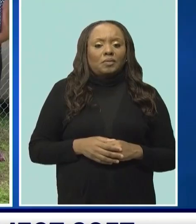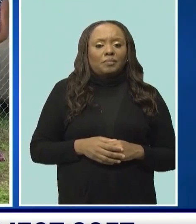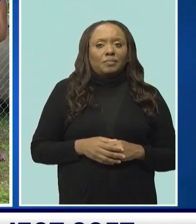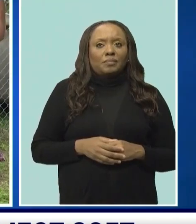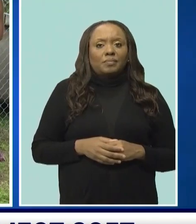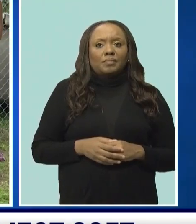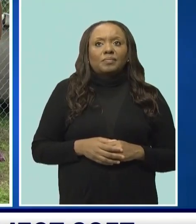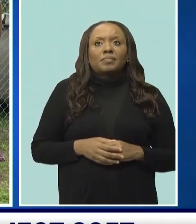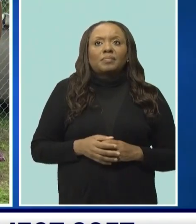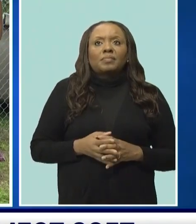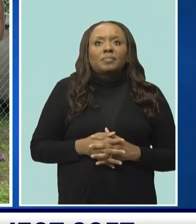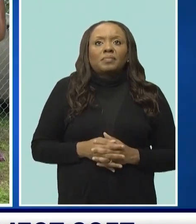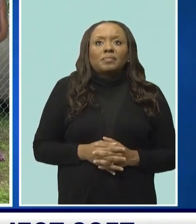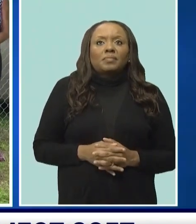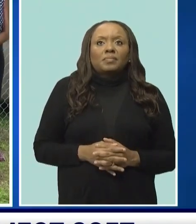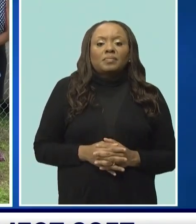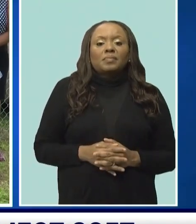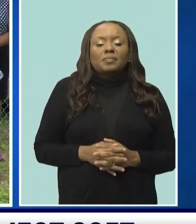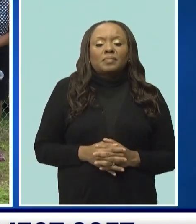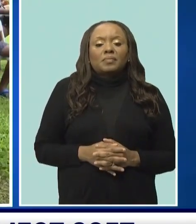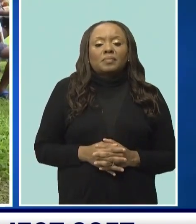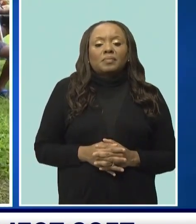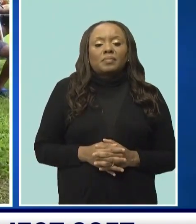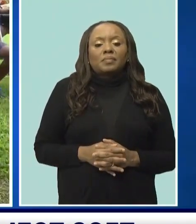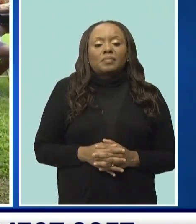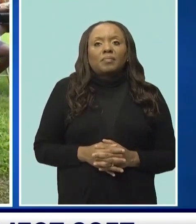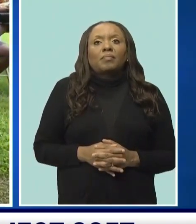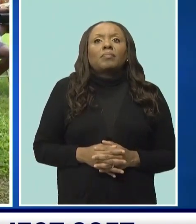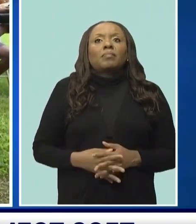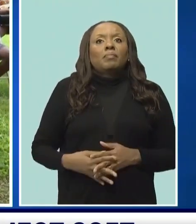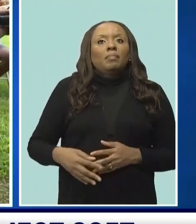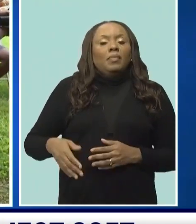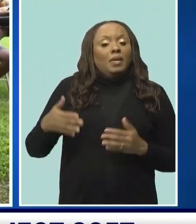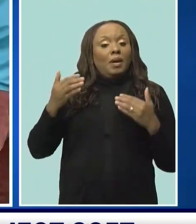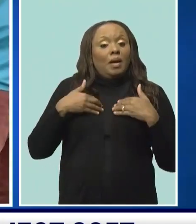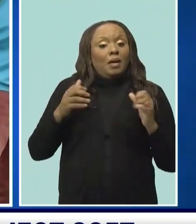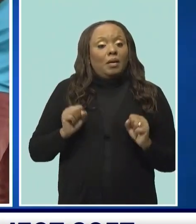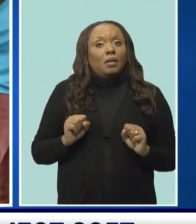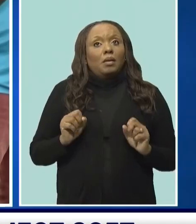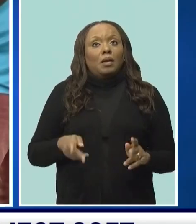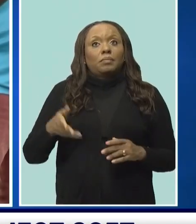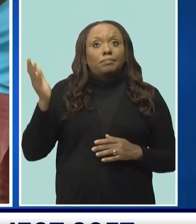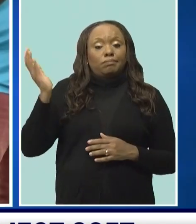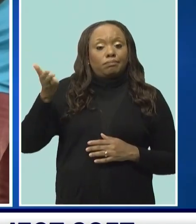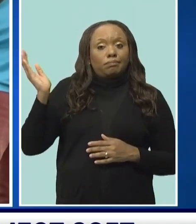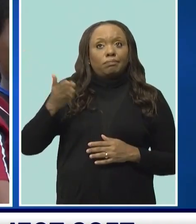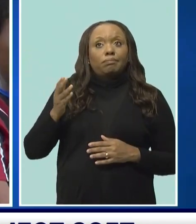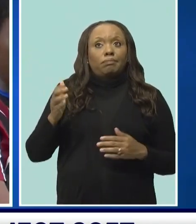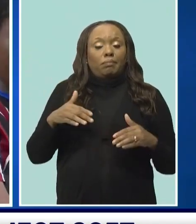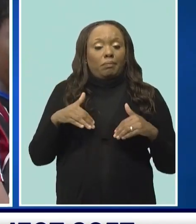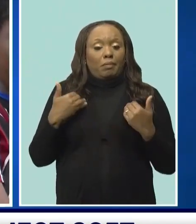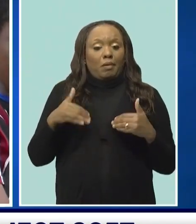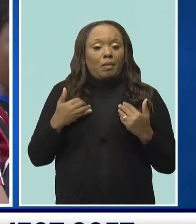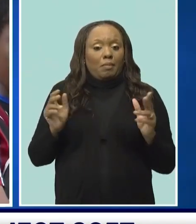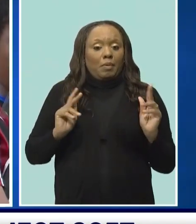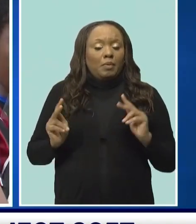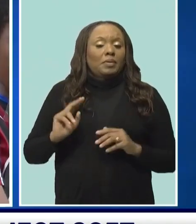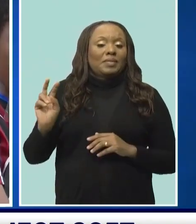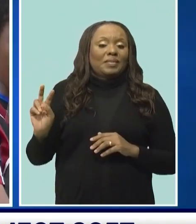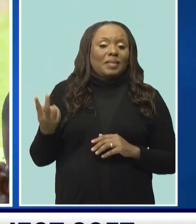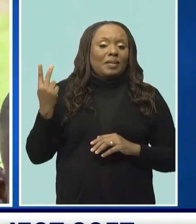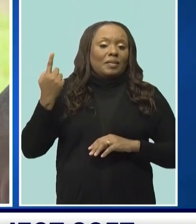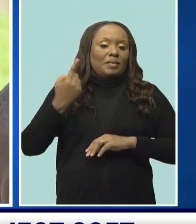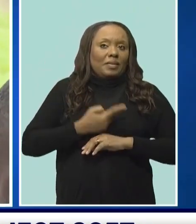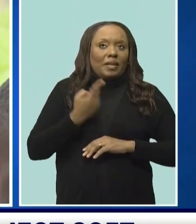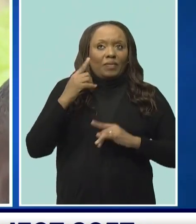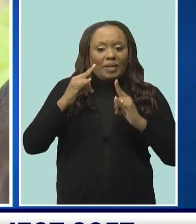How to go from being a child. Mr. Abrams made the comment as he had the opportunity to address the young people on the second day of the camp,